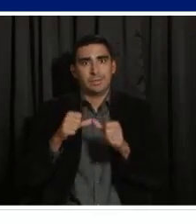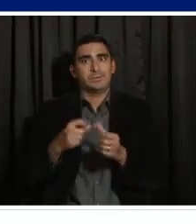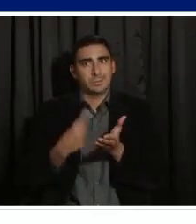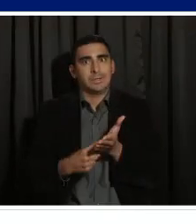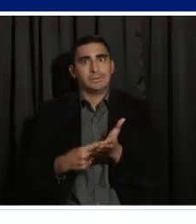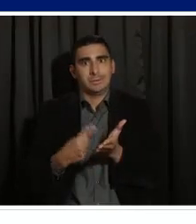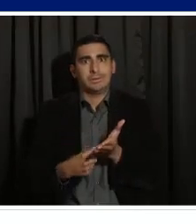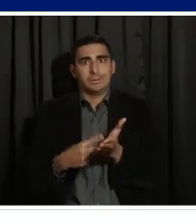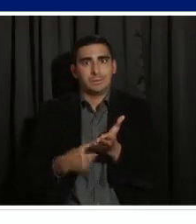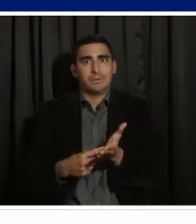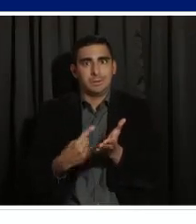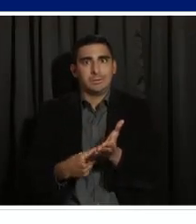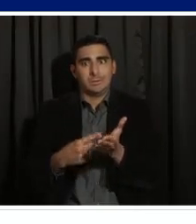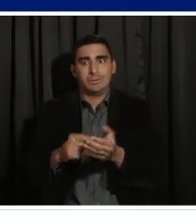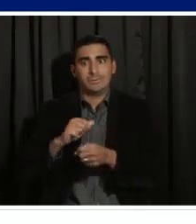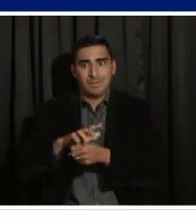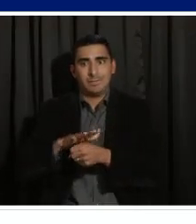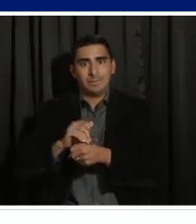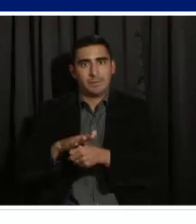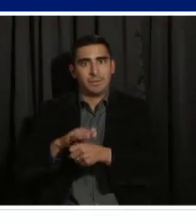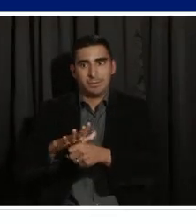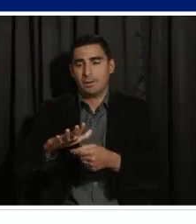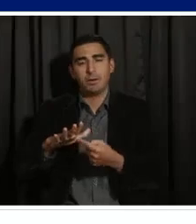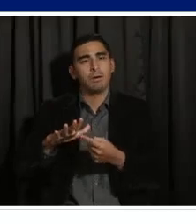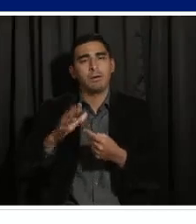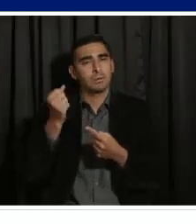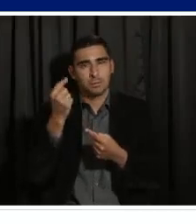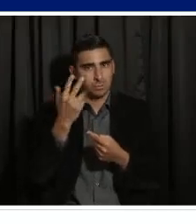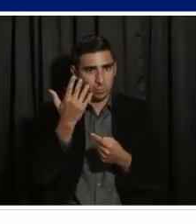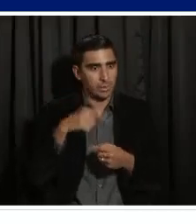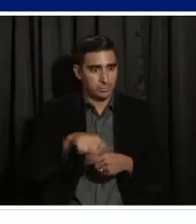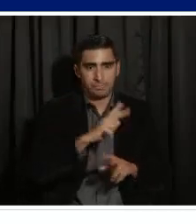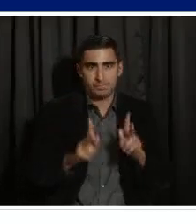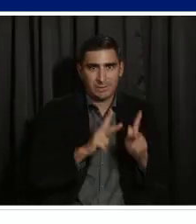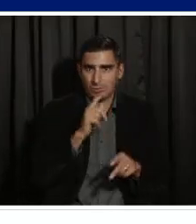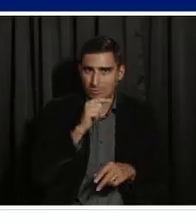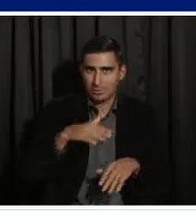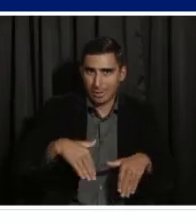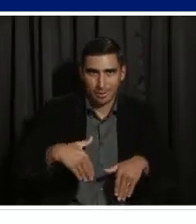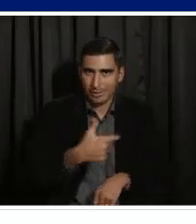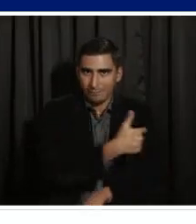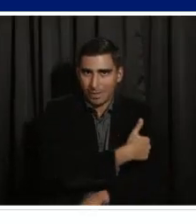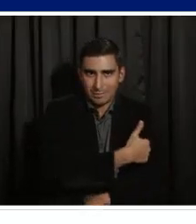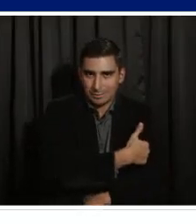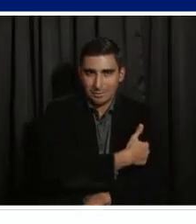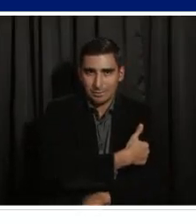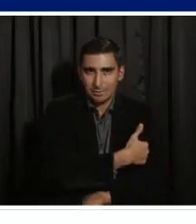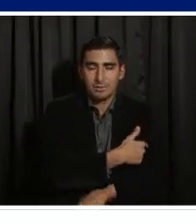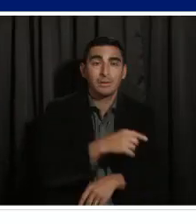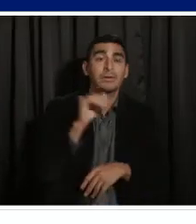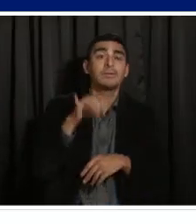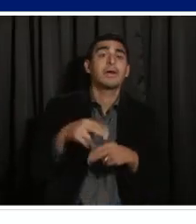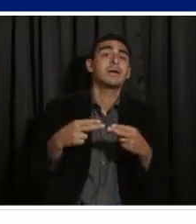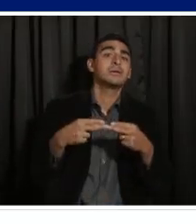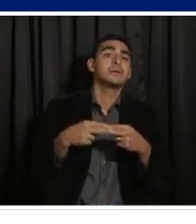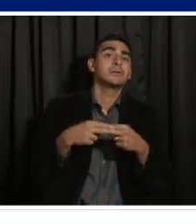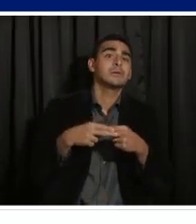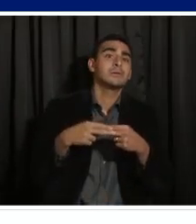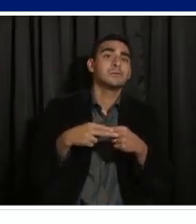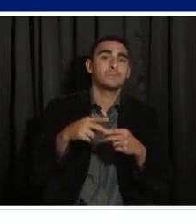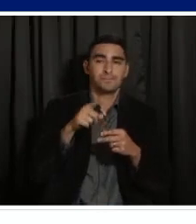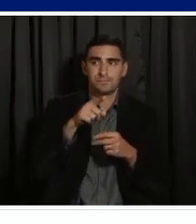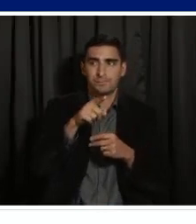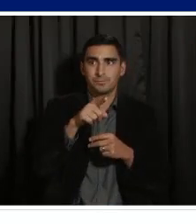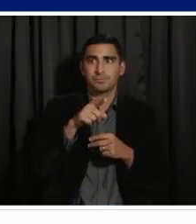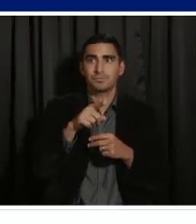about the pandemic of the unvaccinated. And what you see here on this slide is the continued upward